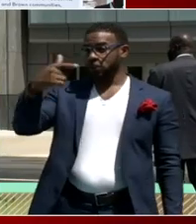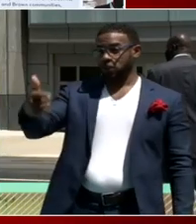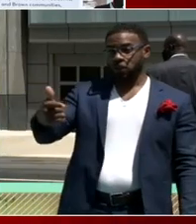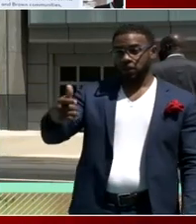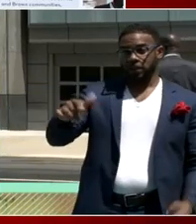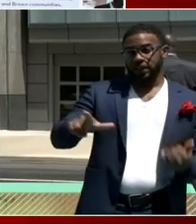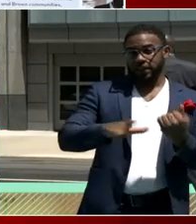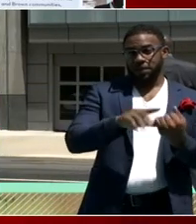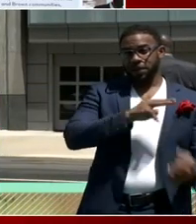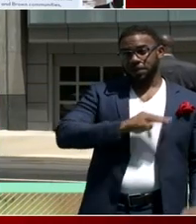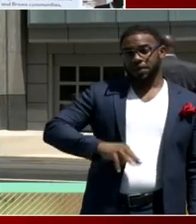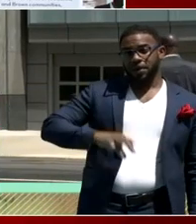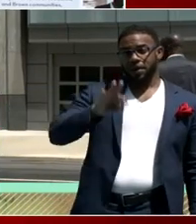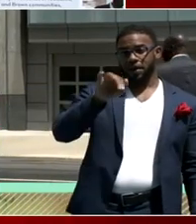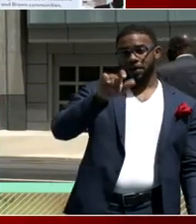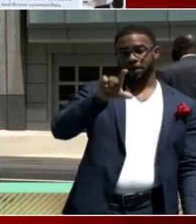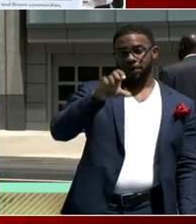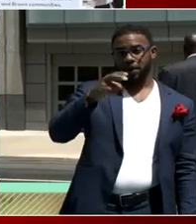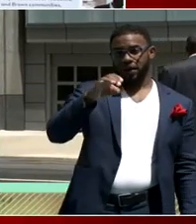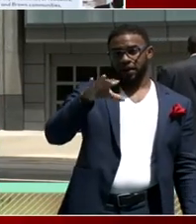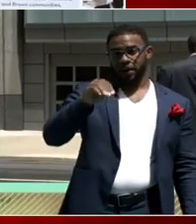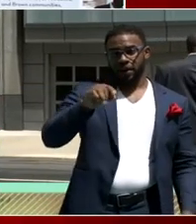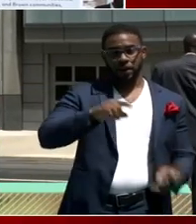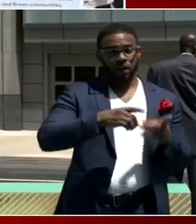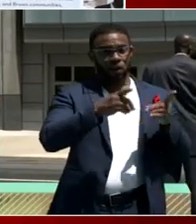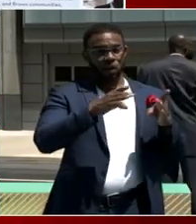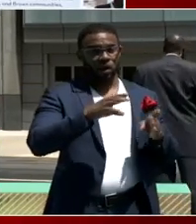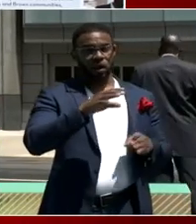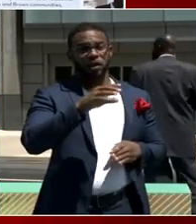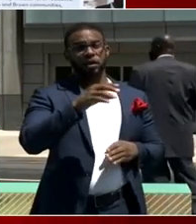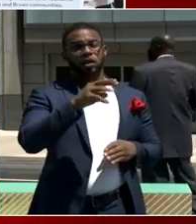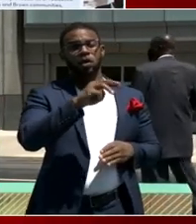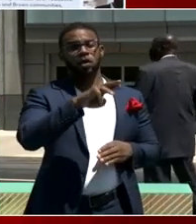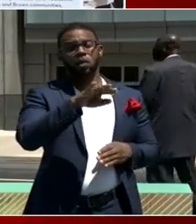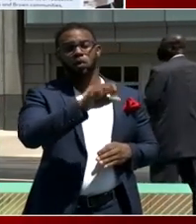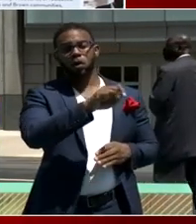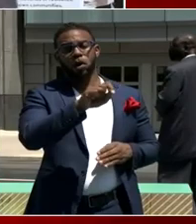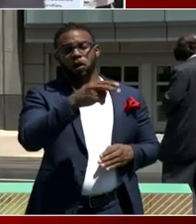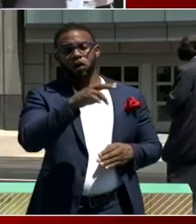to Deputy Mayor Falchicchio and Director Morris Hughes to tell you more.